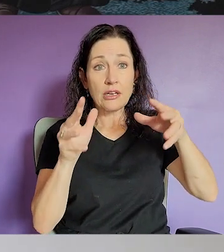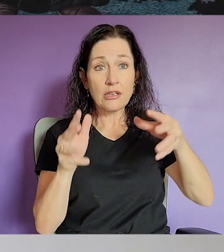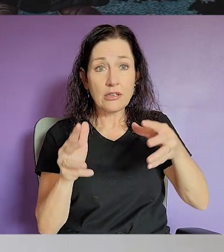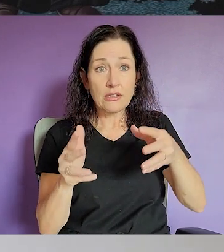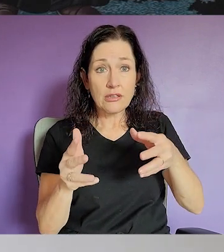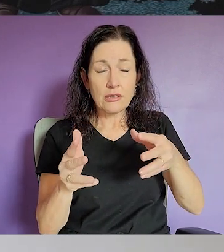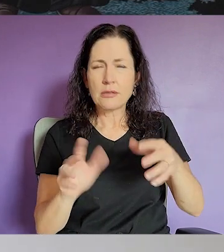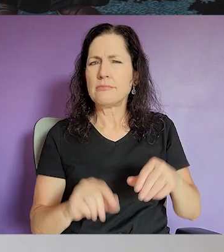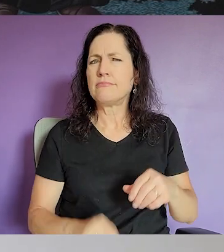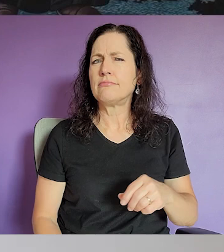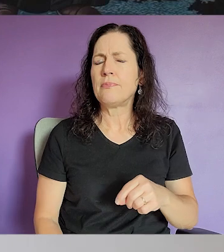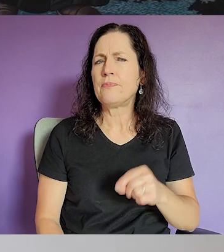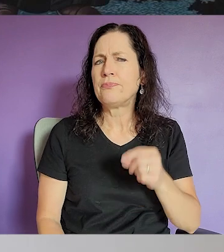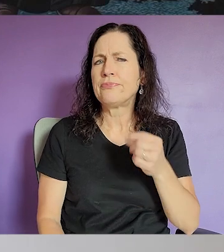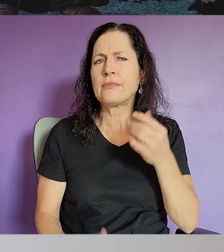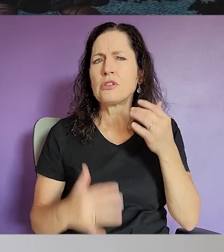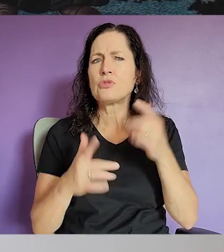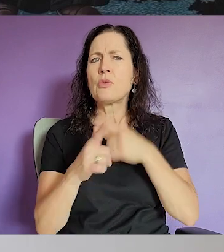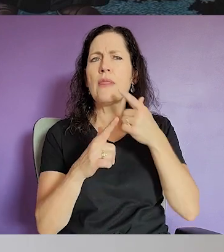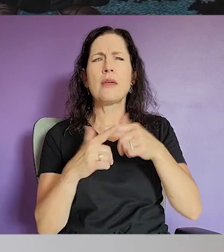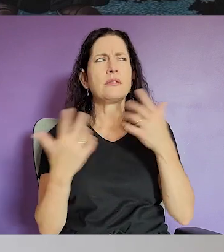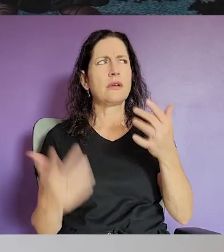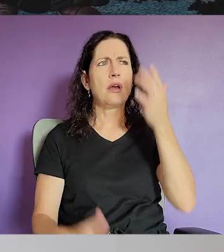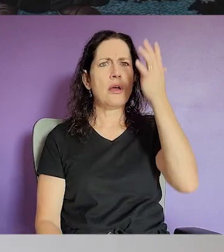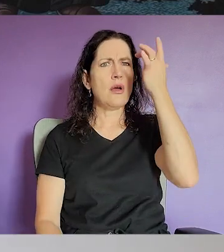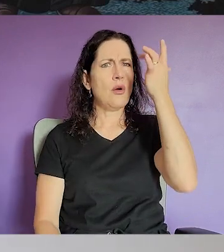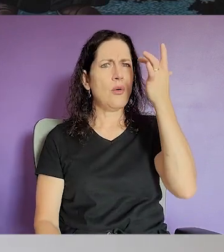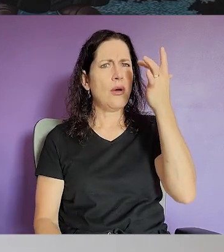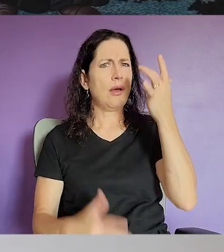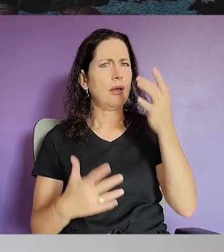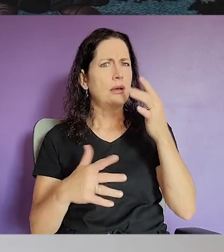question, why is it difficult to deal with what's different?